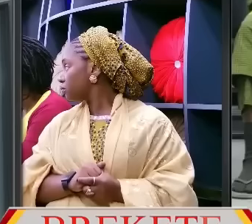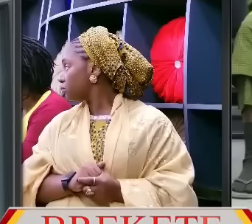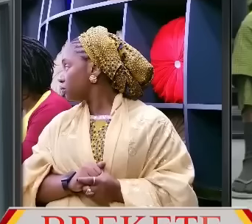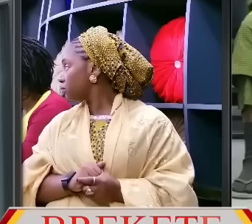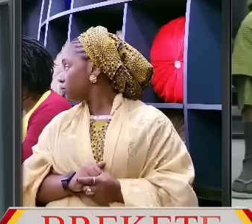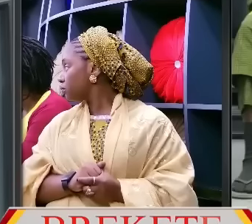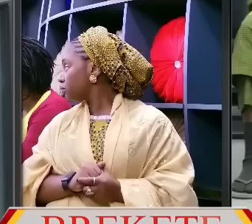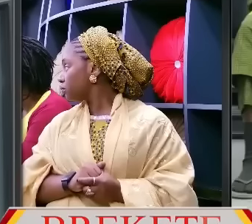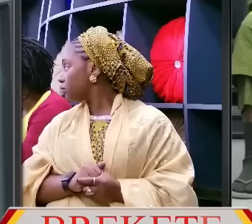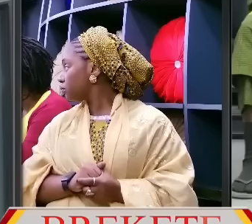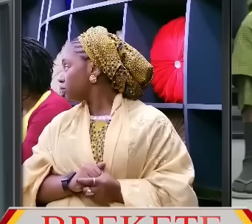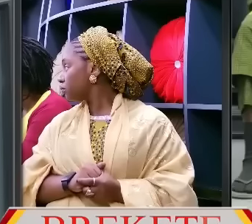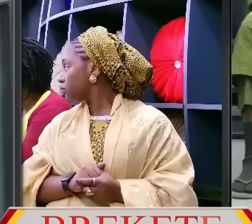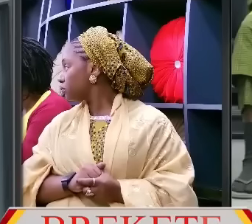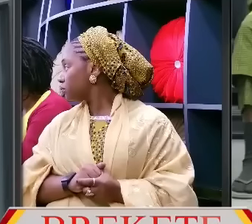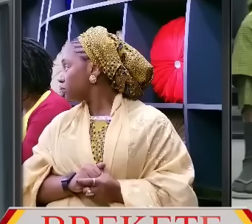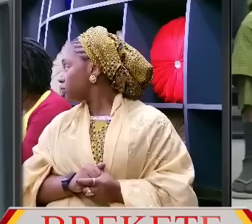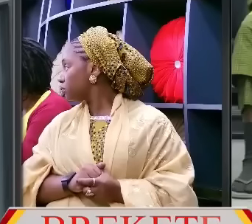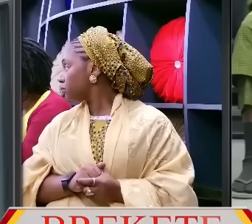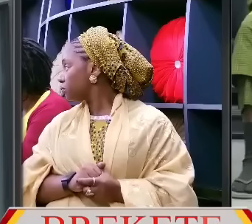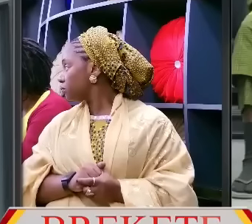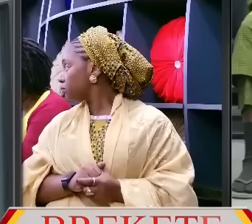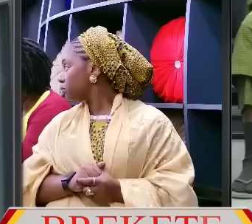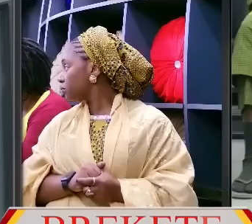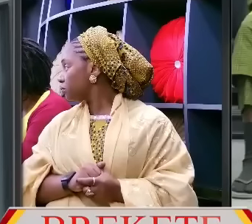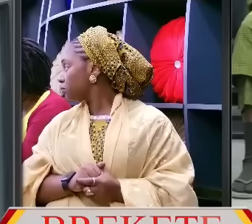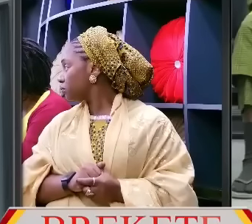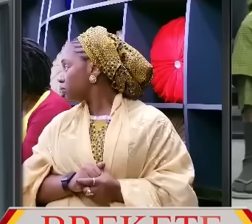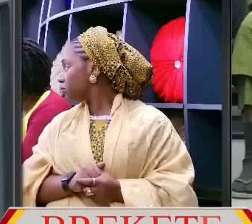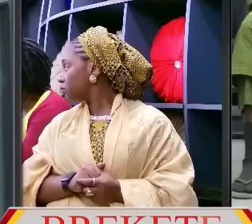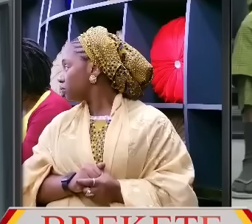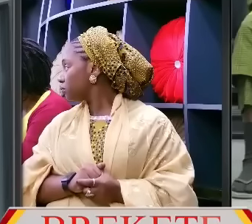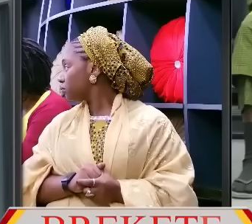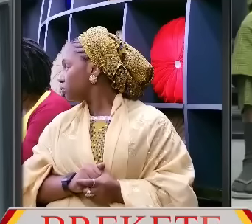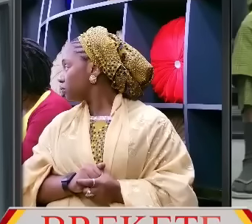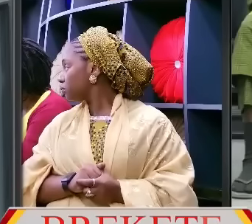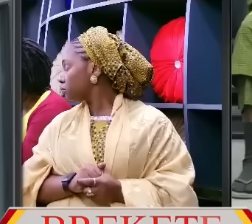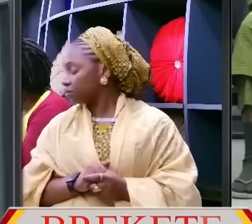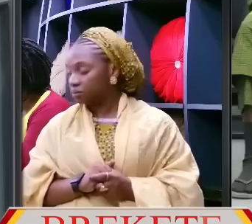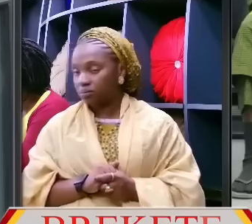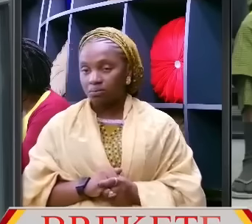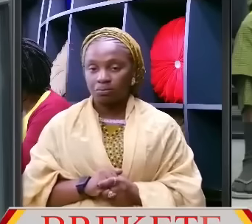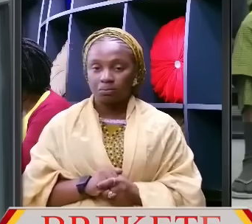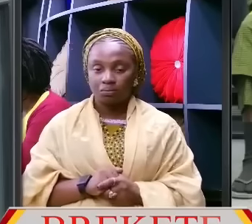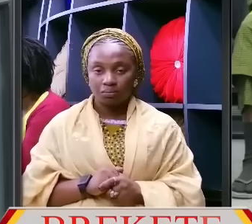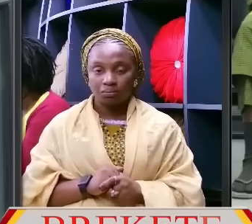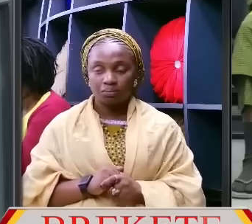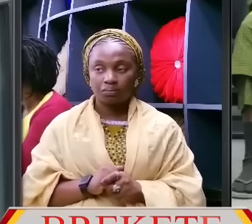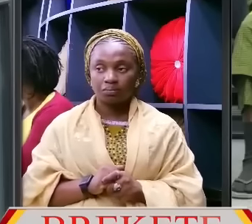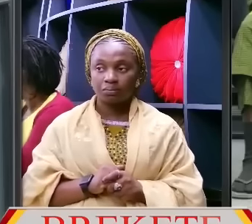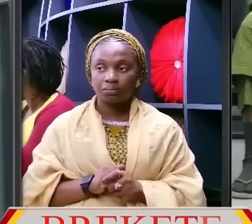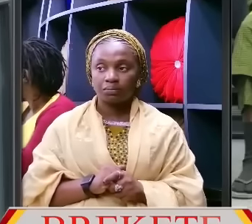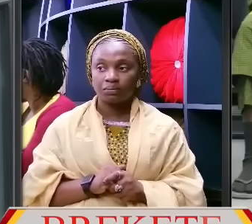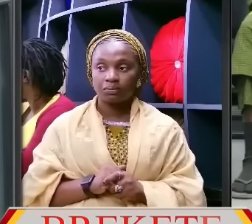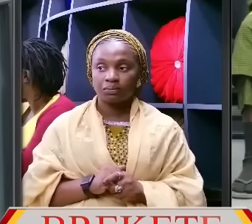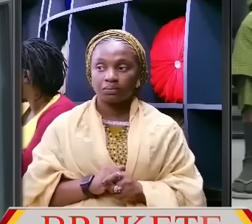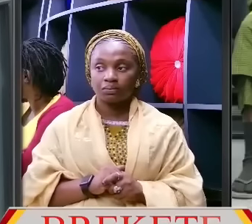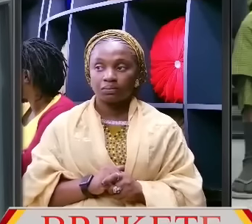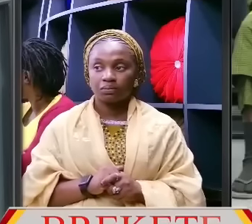to brief everybody here. So you can pick something to take and analyze what is going on.